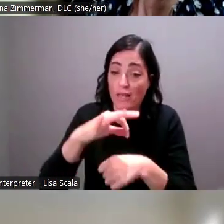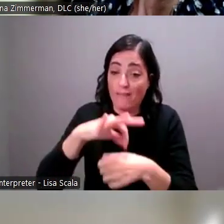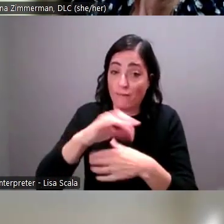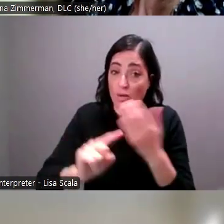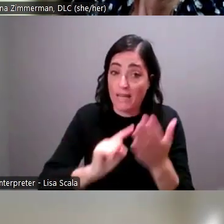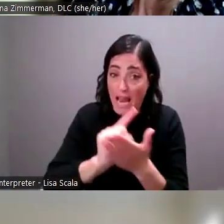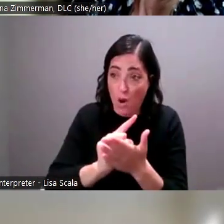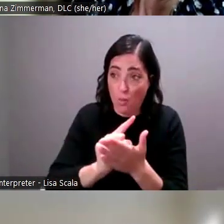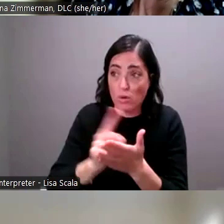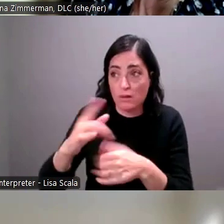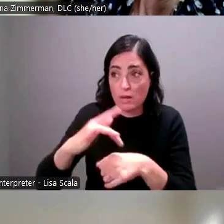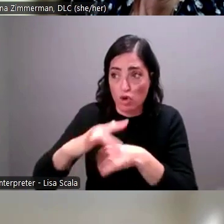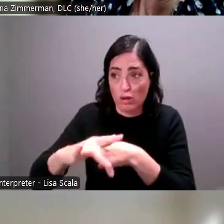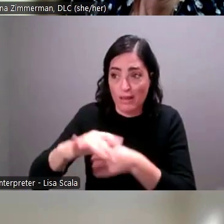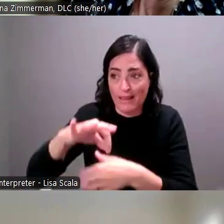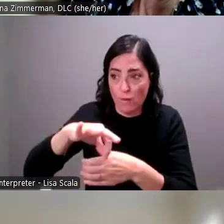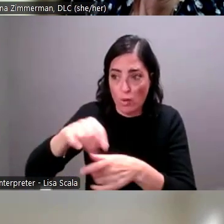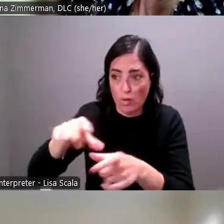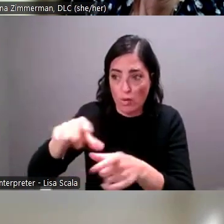early voting location.